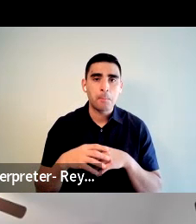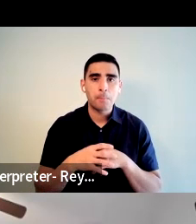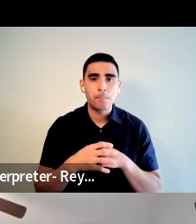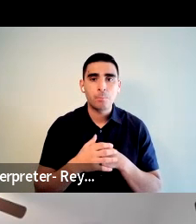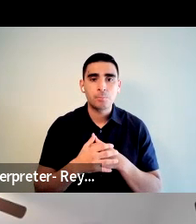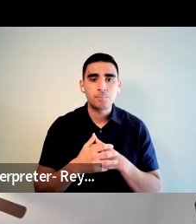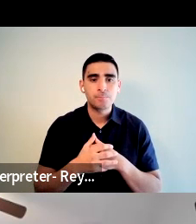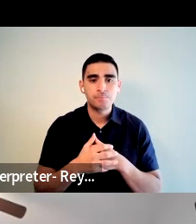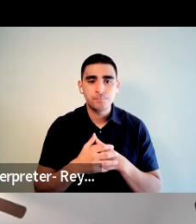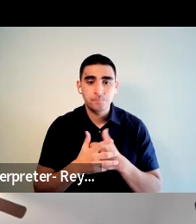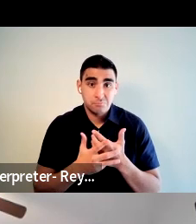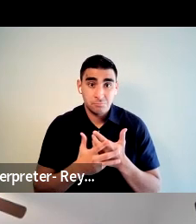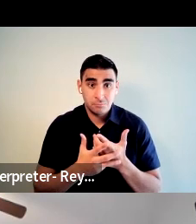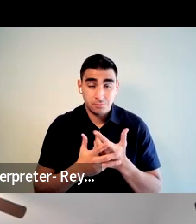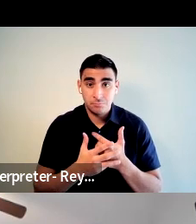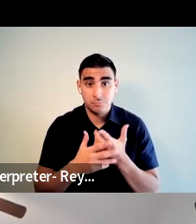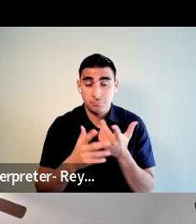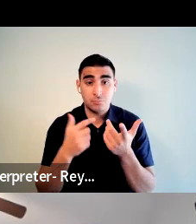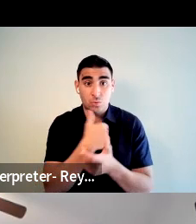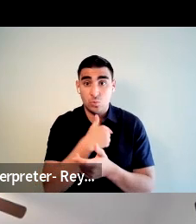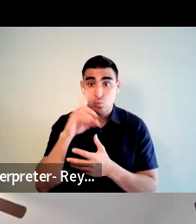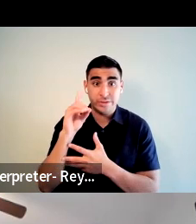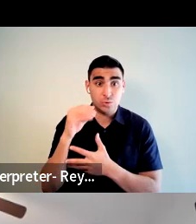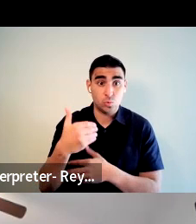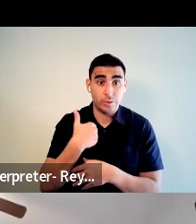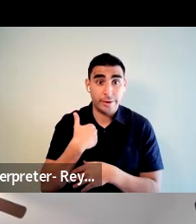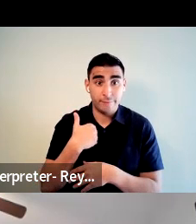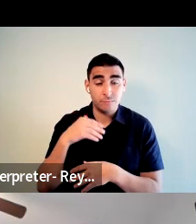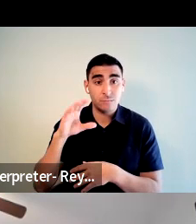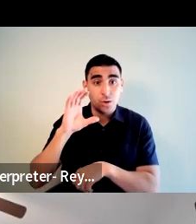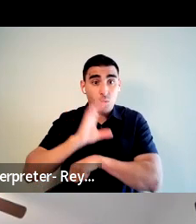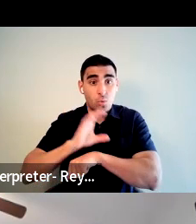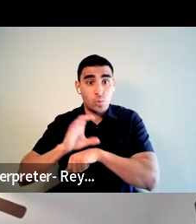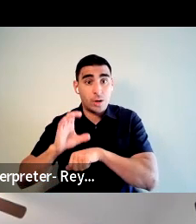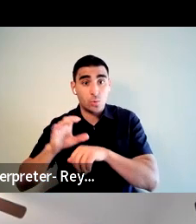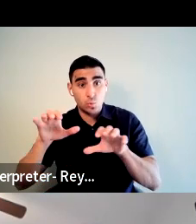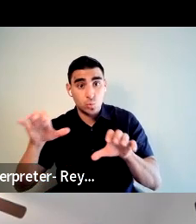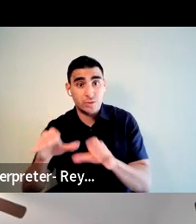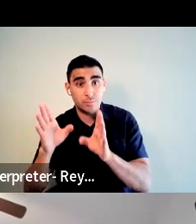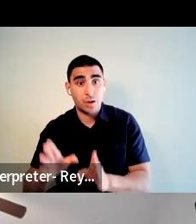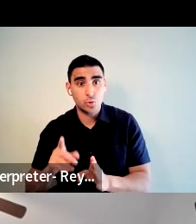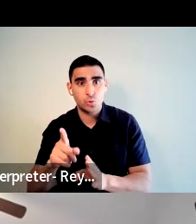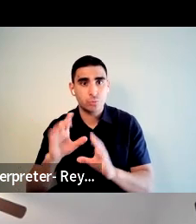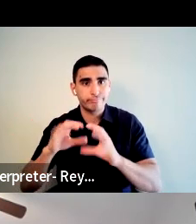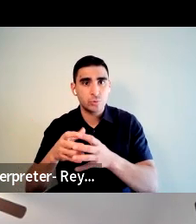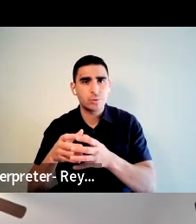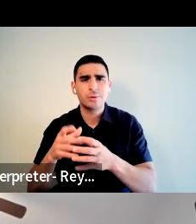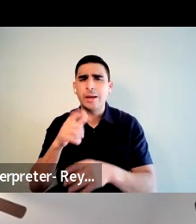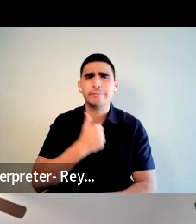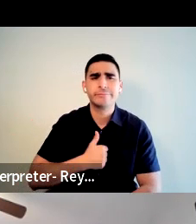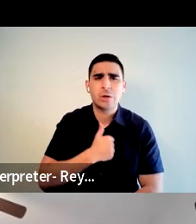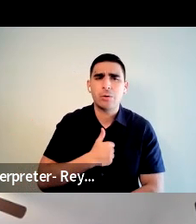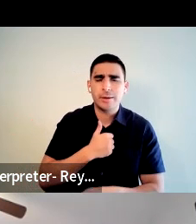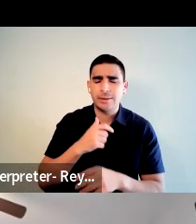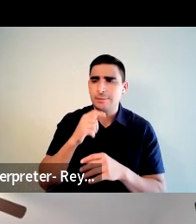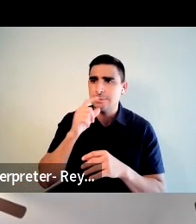anything in particular, but we do have a co-responder unit that works up here. Sorry, I didn't phrase my question. Yes, I